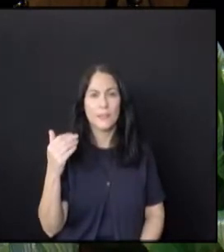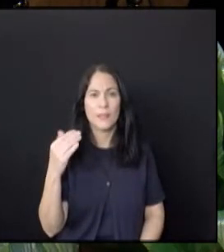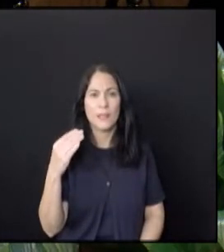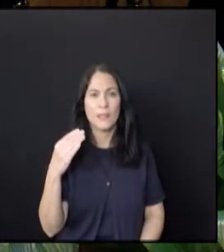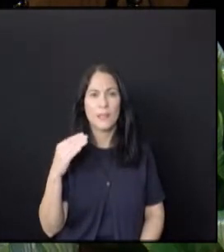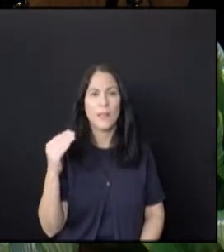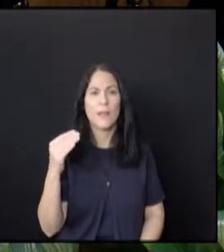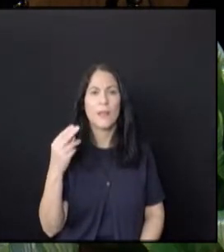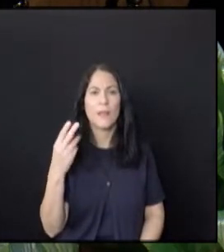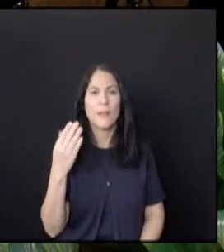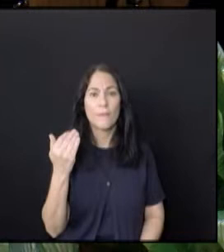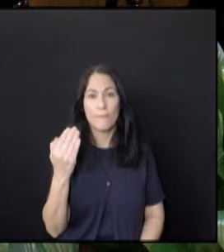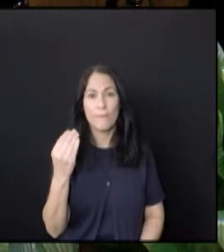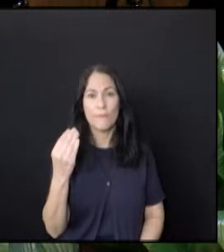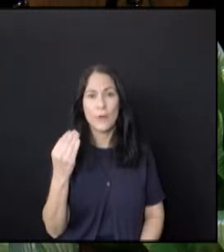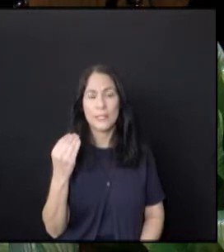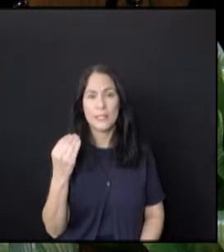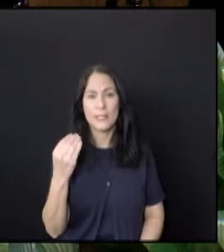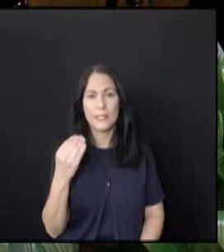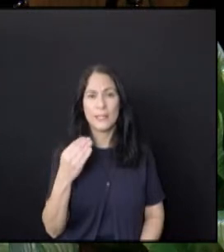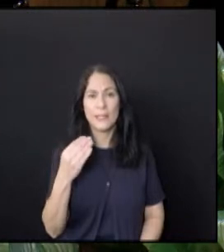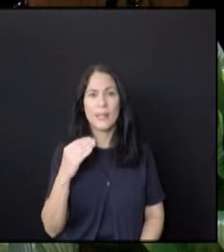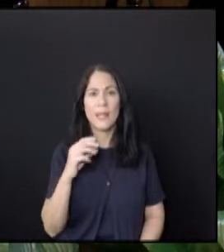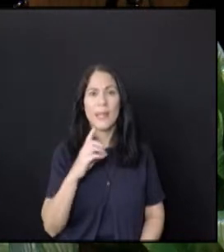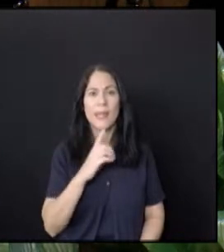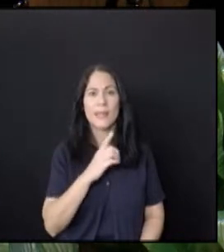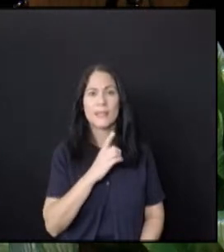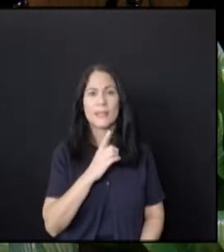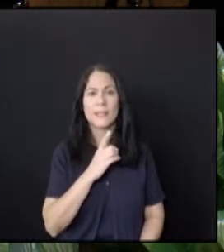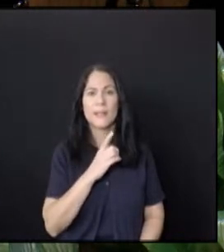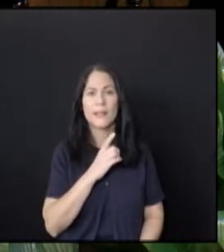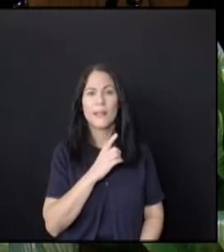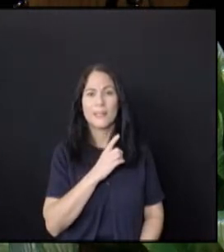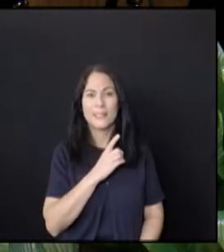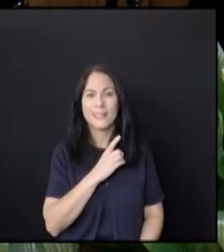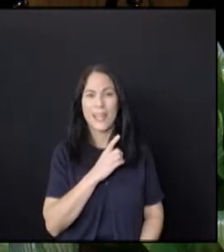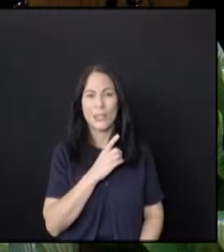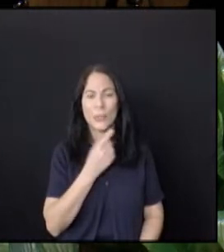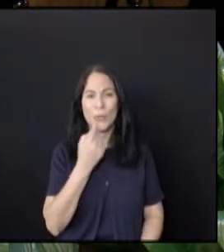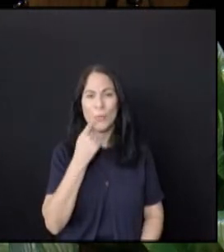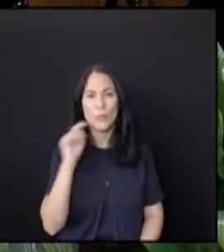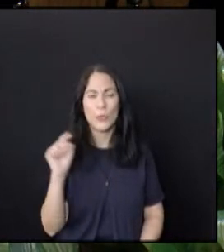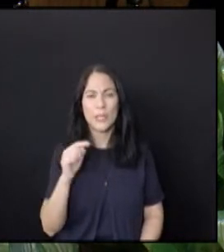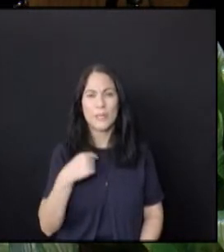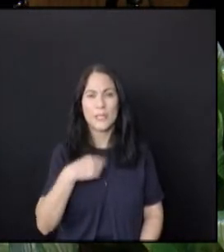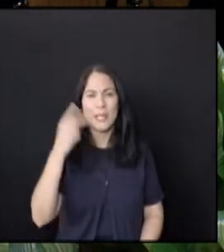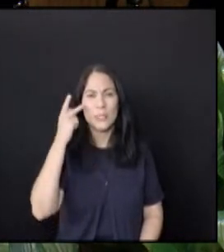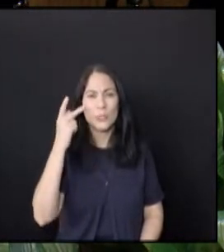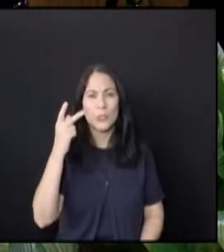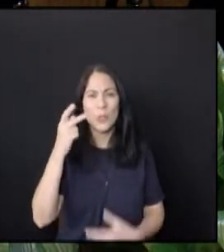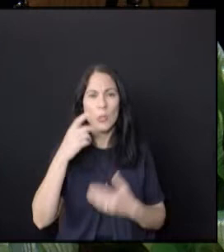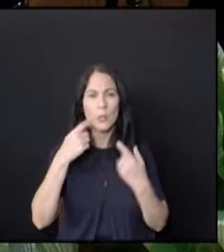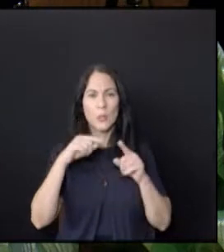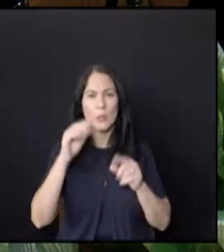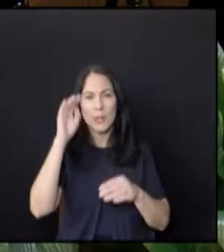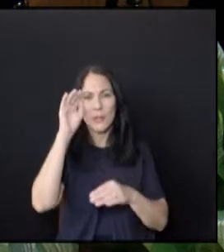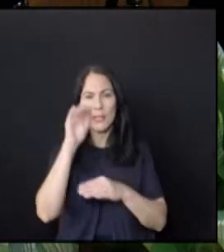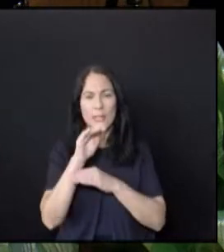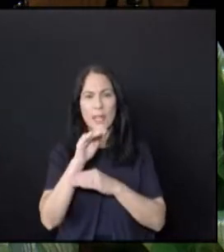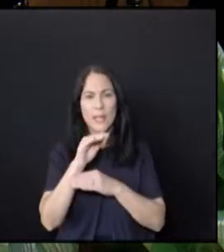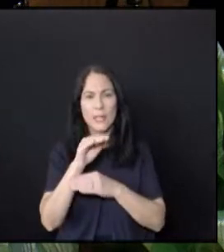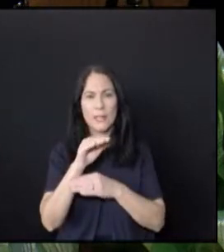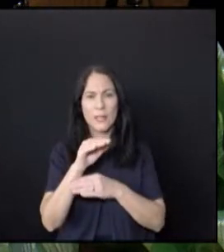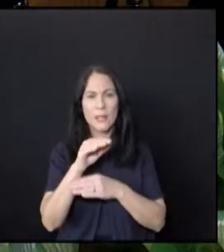14, together, as Daniel in his vision proclaims, "I saw in the night visions, and behold,